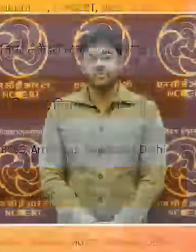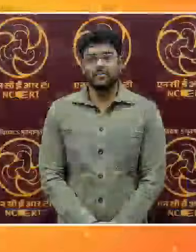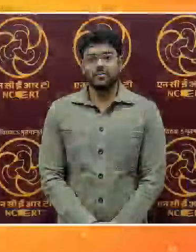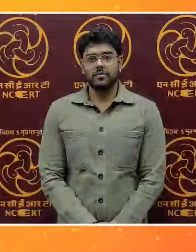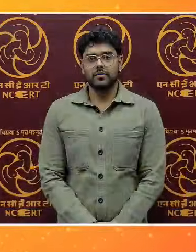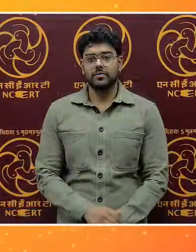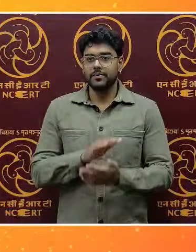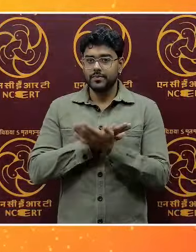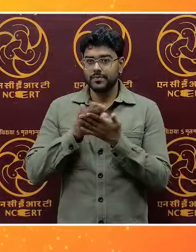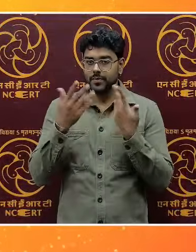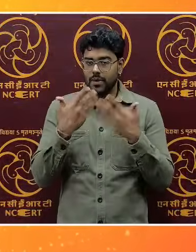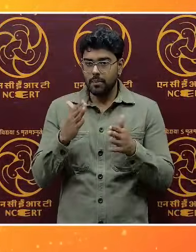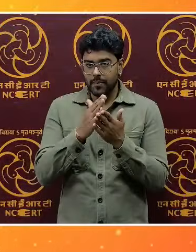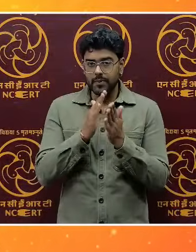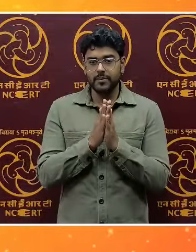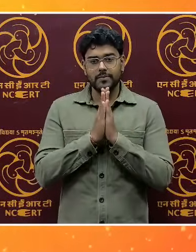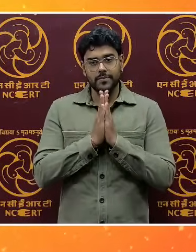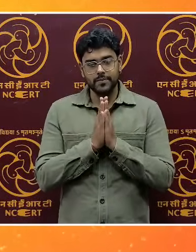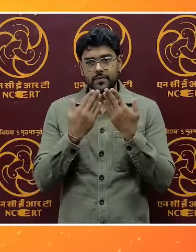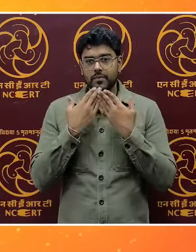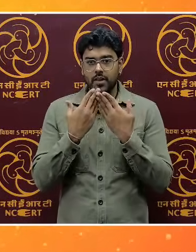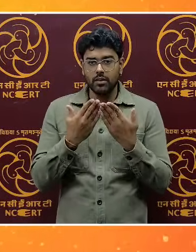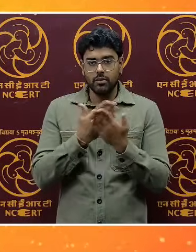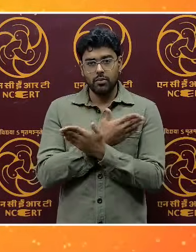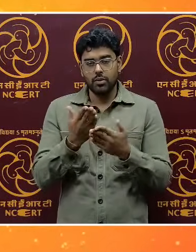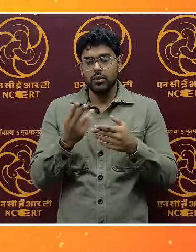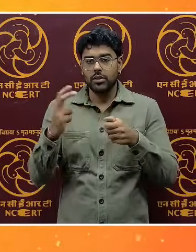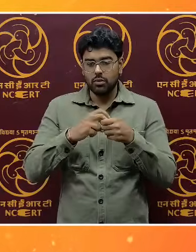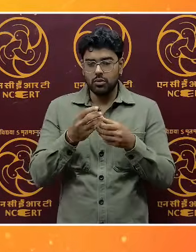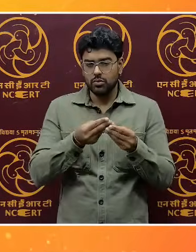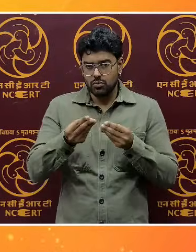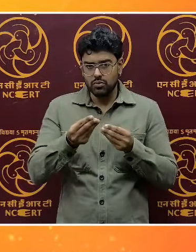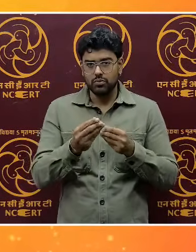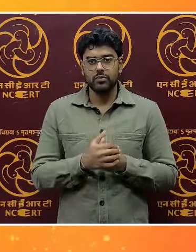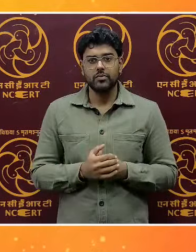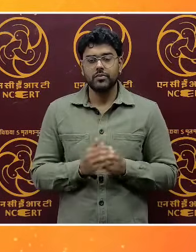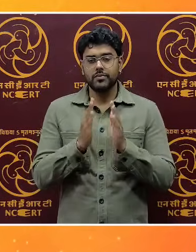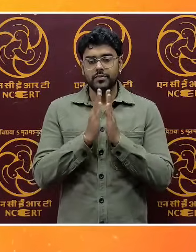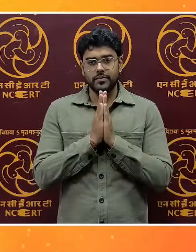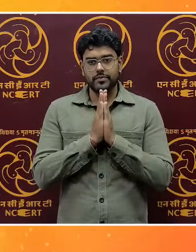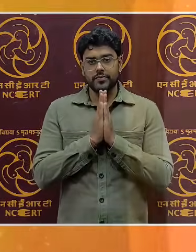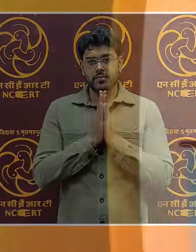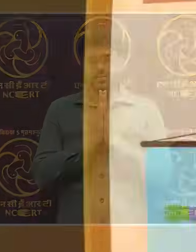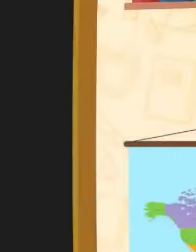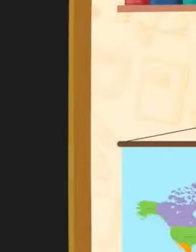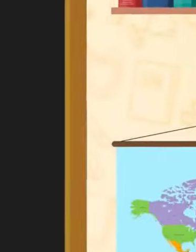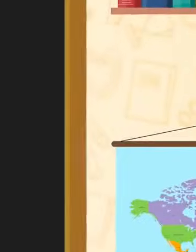this, it's a wrap. This is me, Priti, signing off, and we'll join you soon. Namaskar.